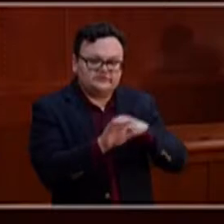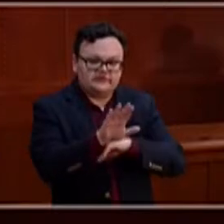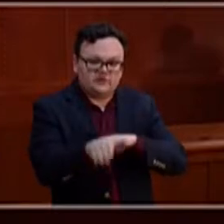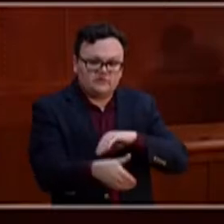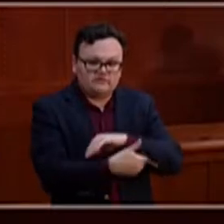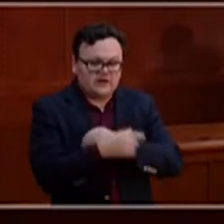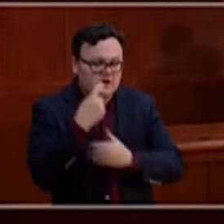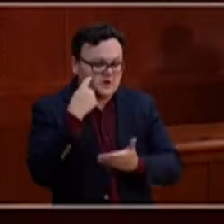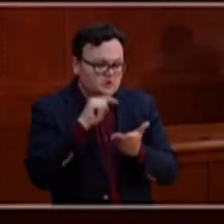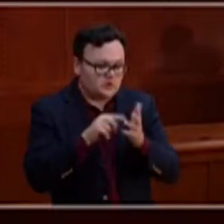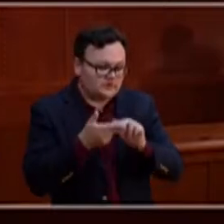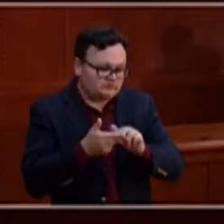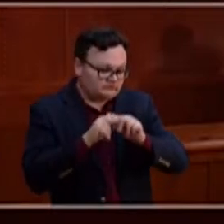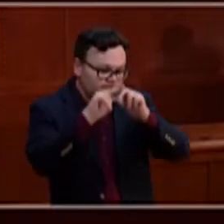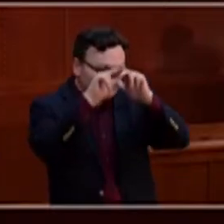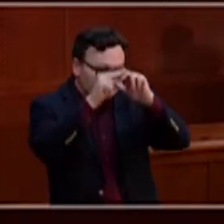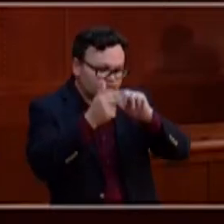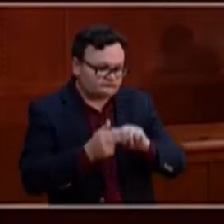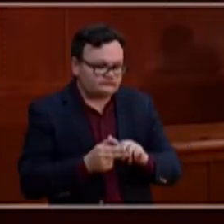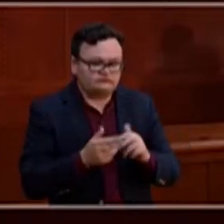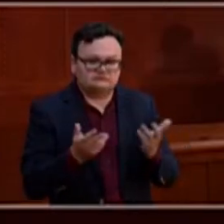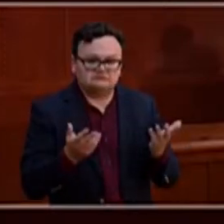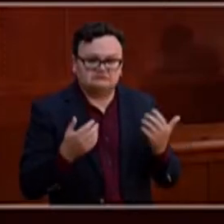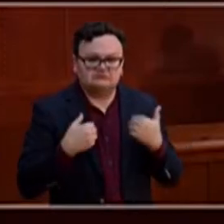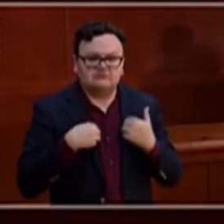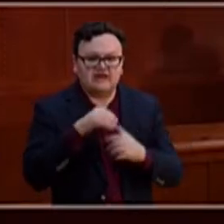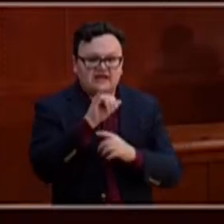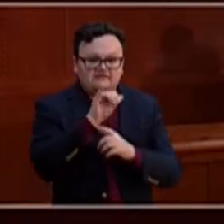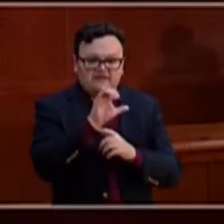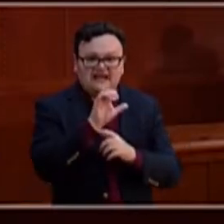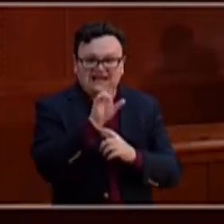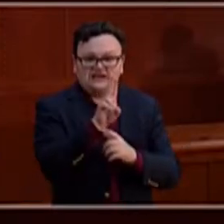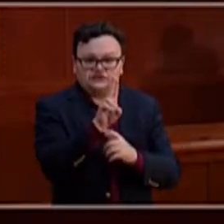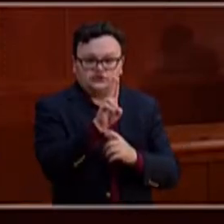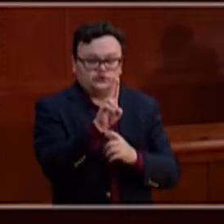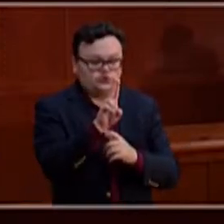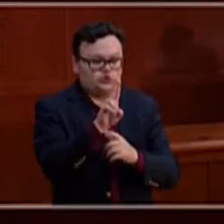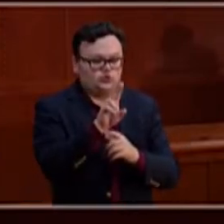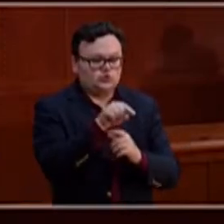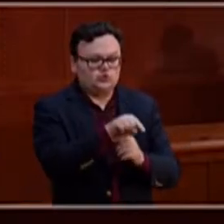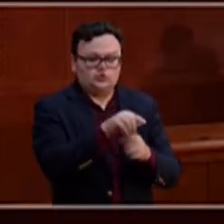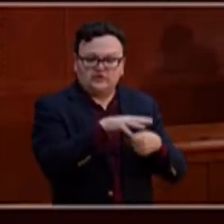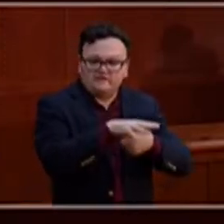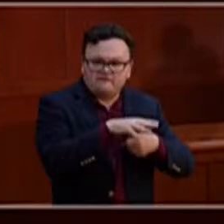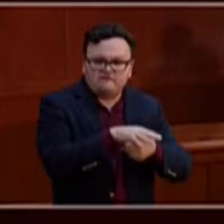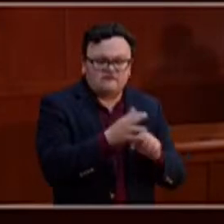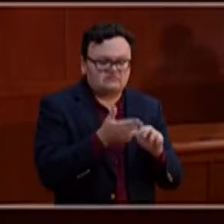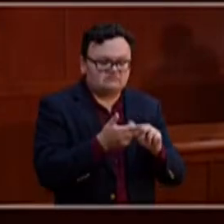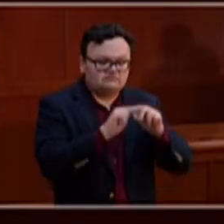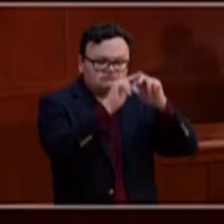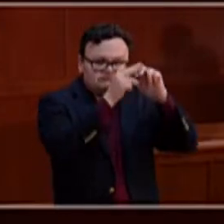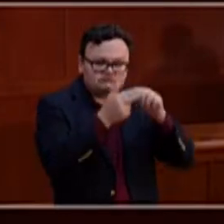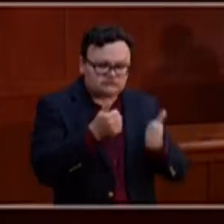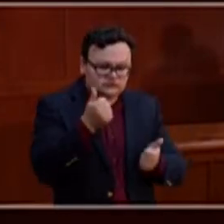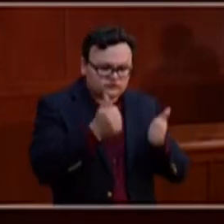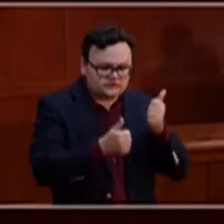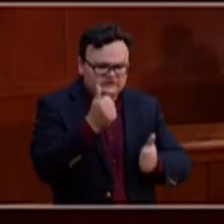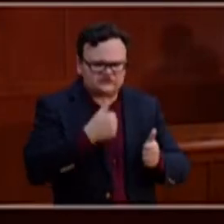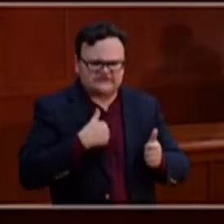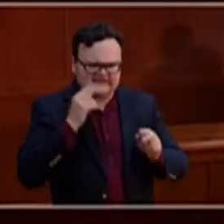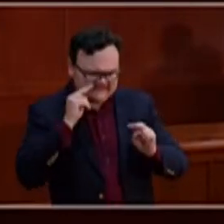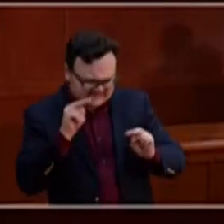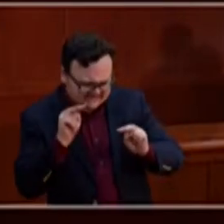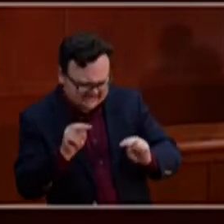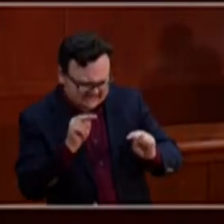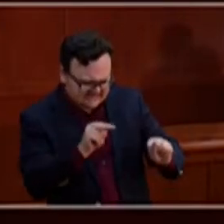increase, decrease? What's the ICU rate of increase? Now, what I know in talking to the hospitals throughout the state, and I know